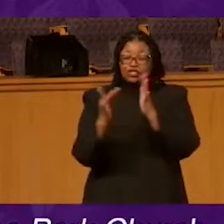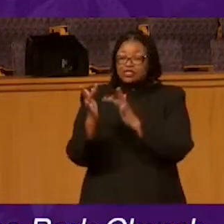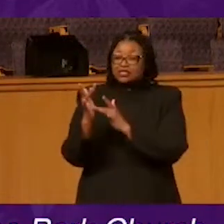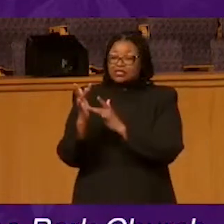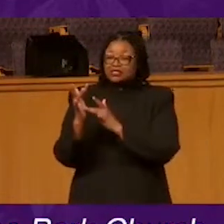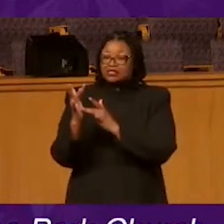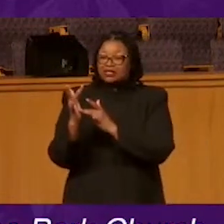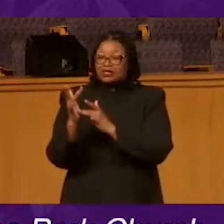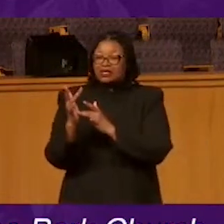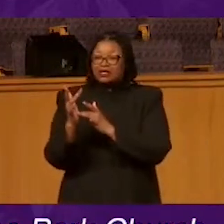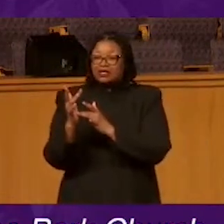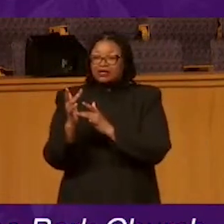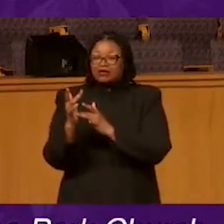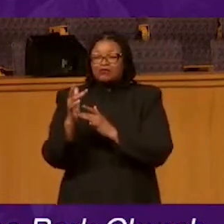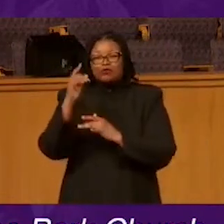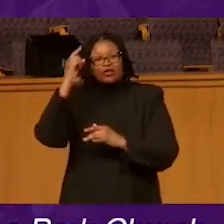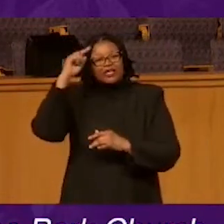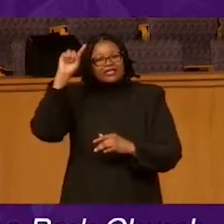For even his brothers